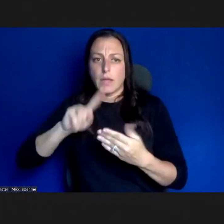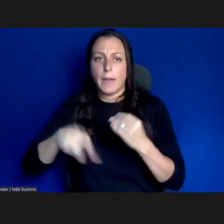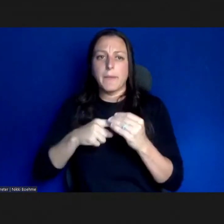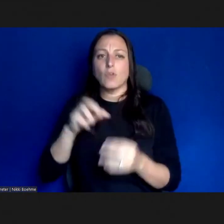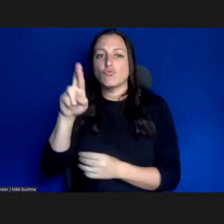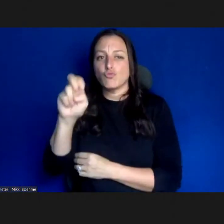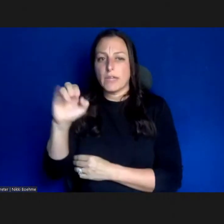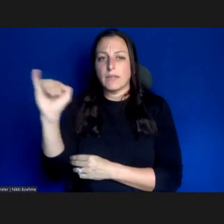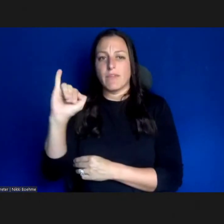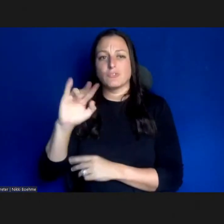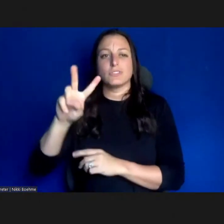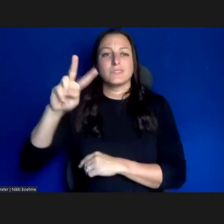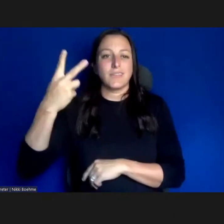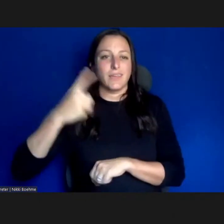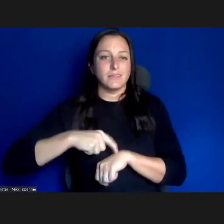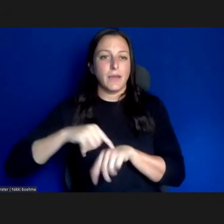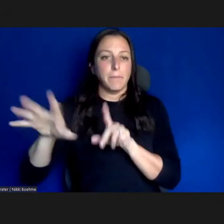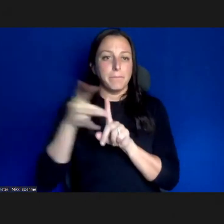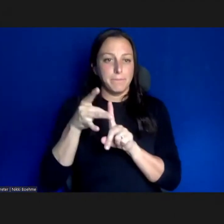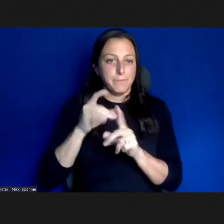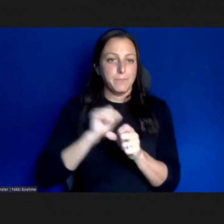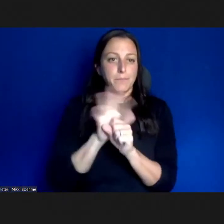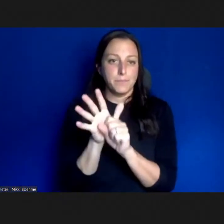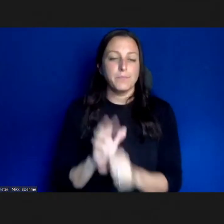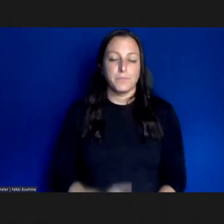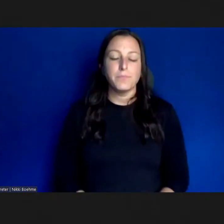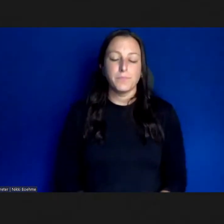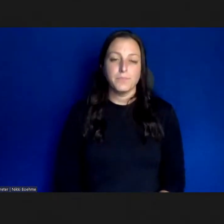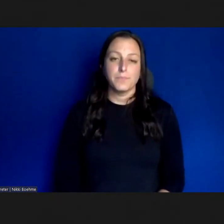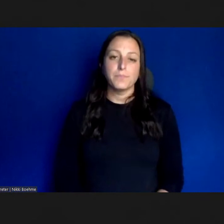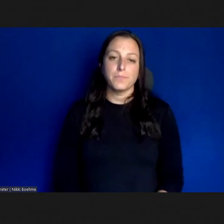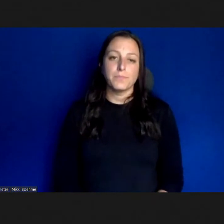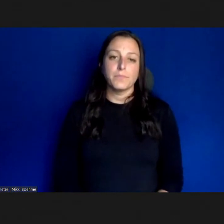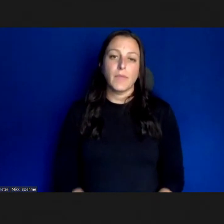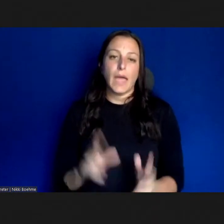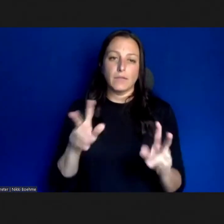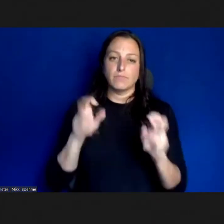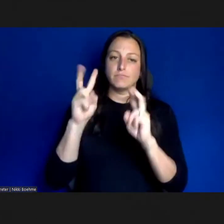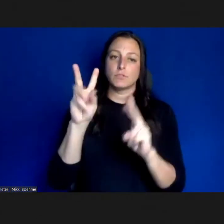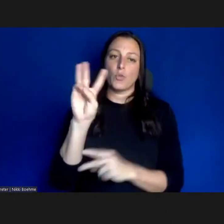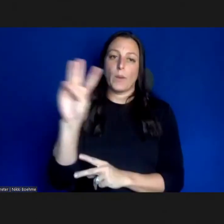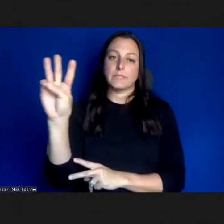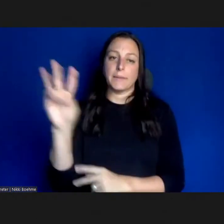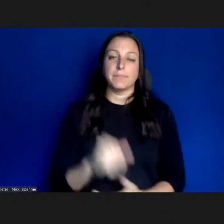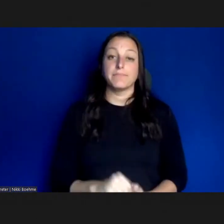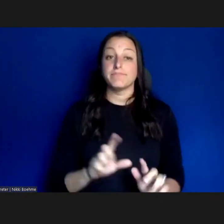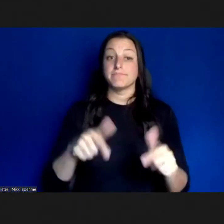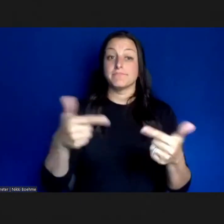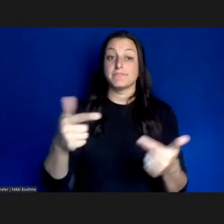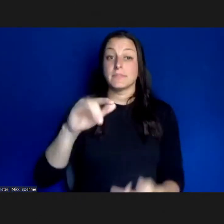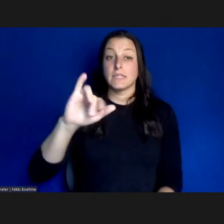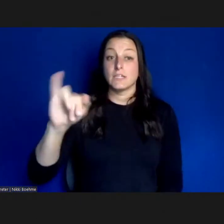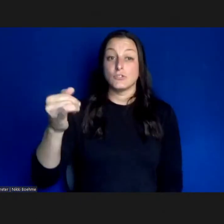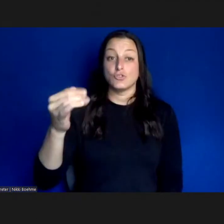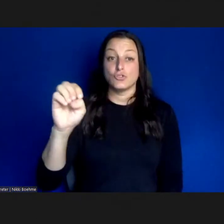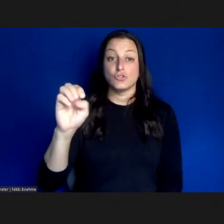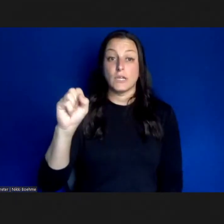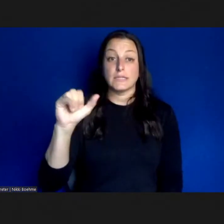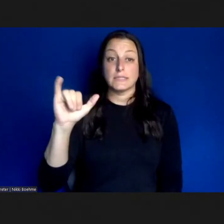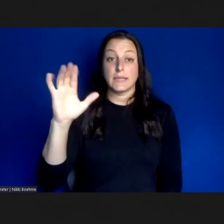data on that site. Let's send it over to Jessica.